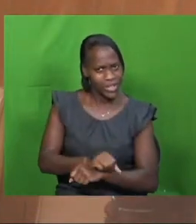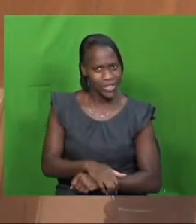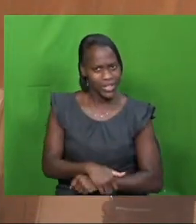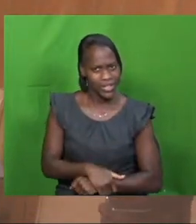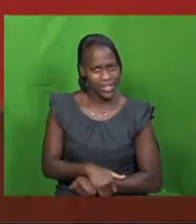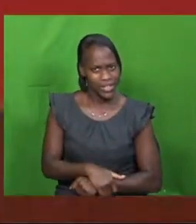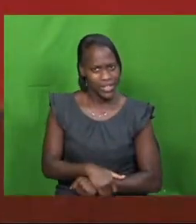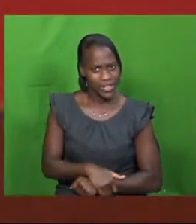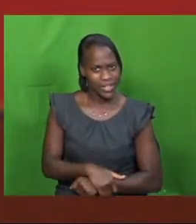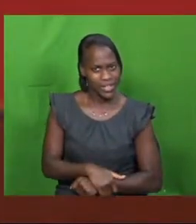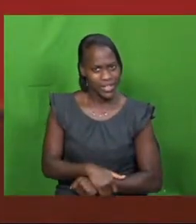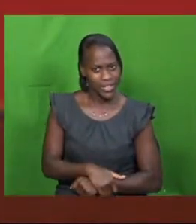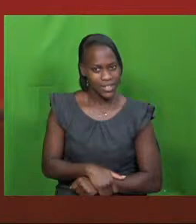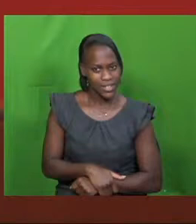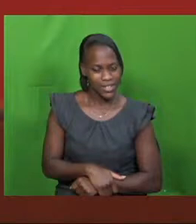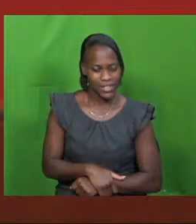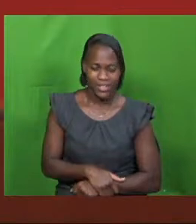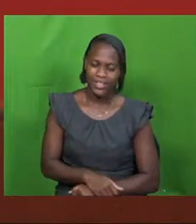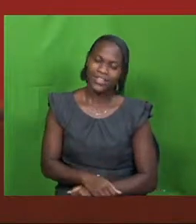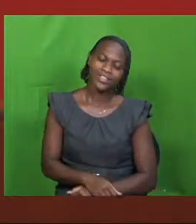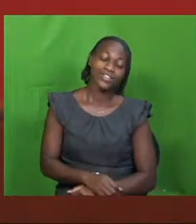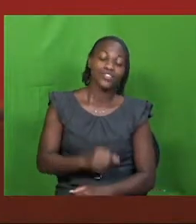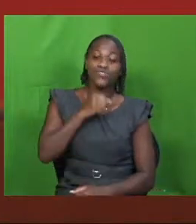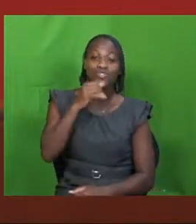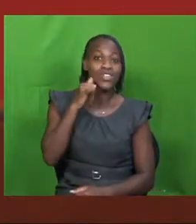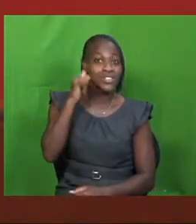I'm sure you didn't have good sleep last night.